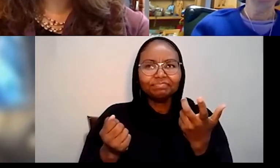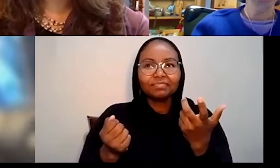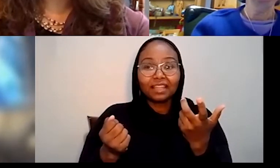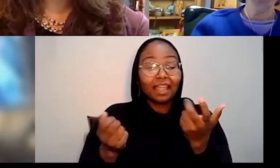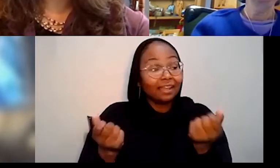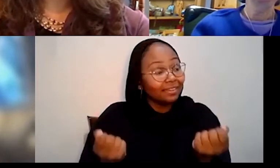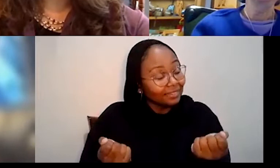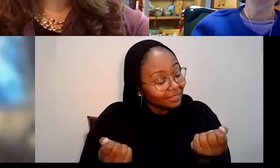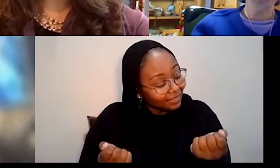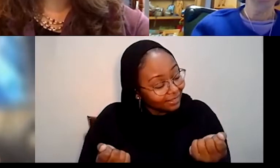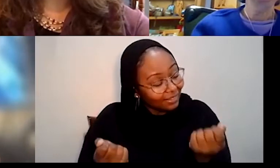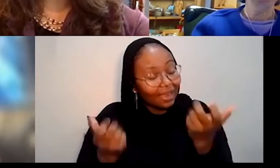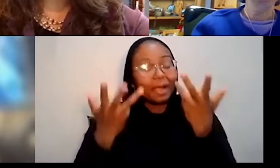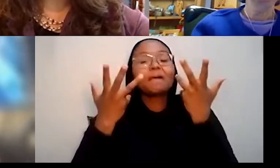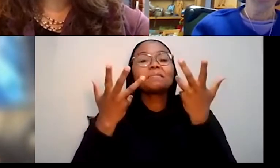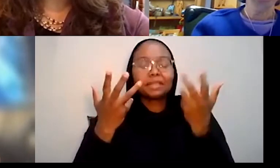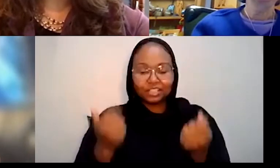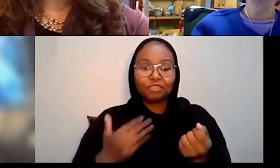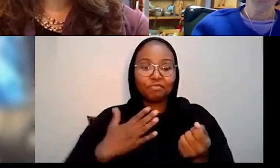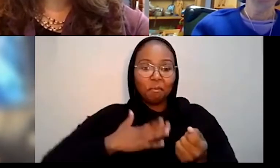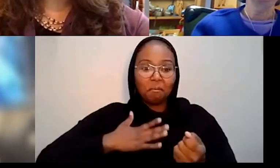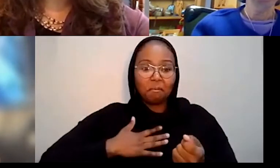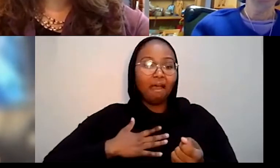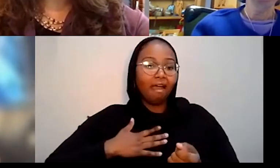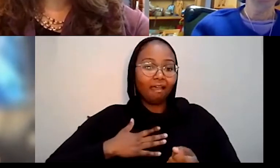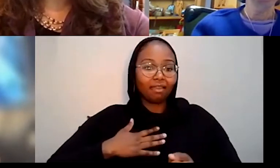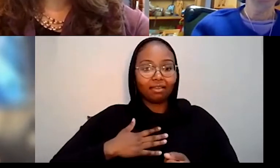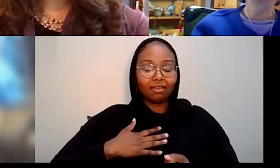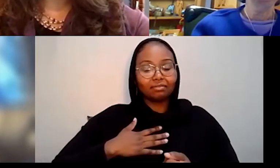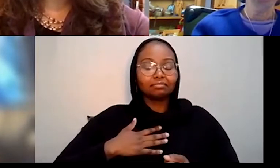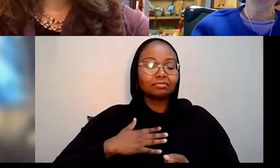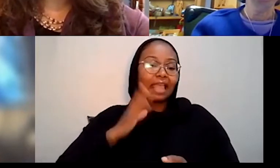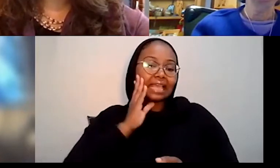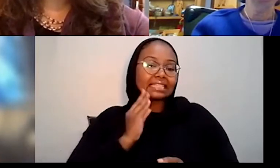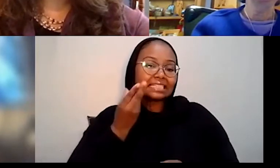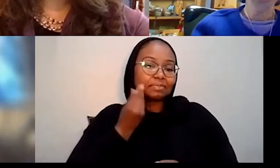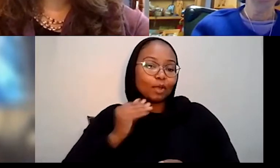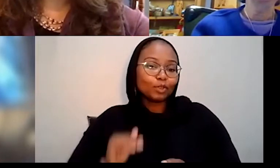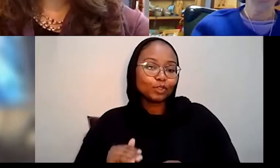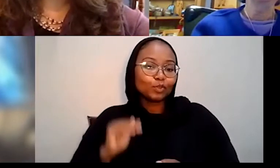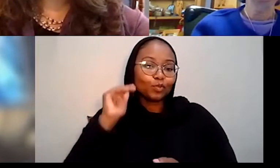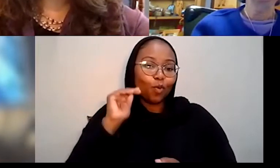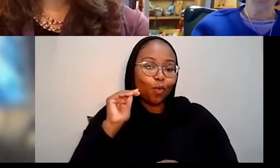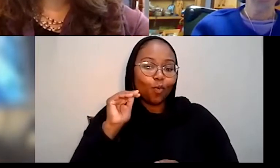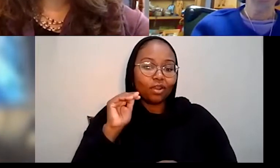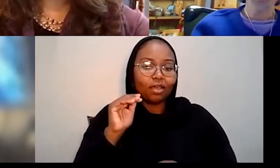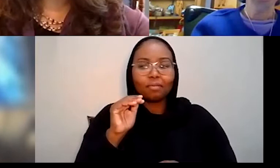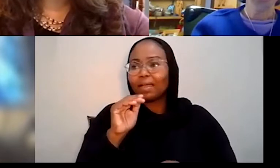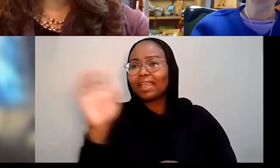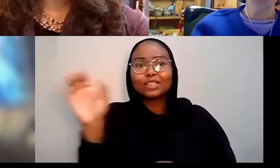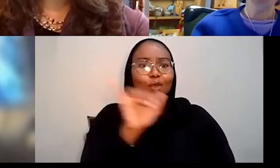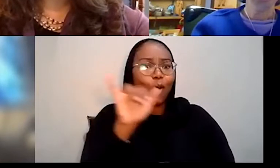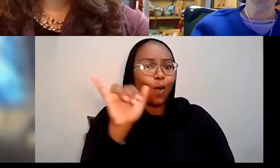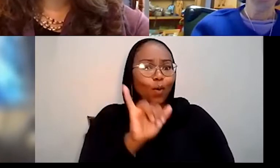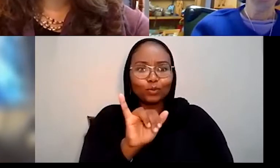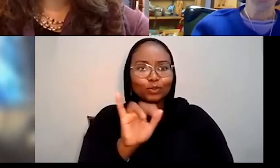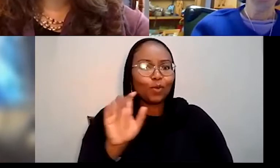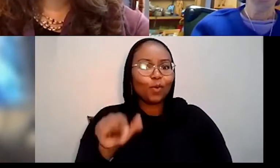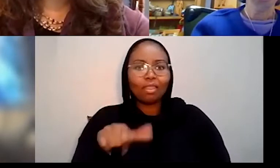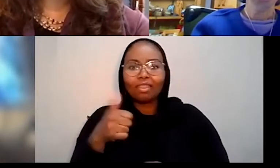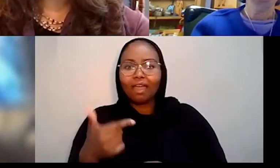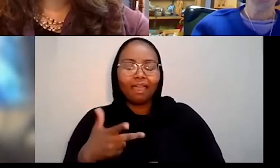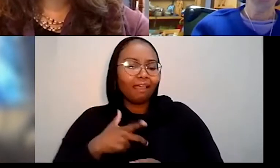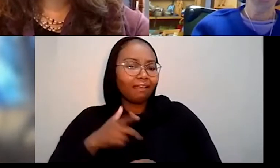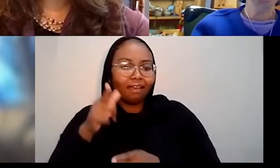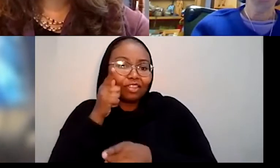childhood footprint is also the childhood footprint of so many of my Jewish sisters who are